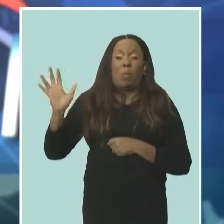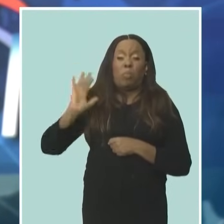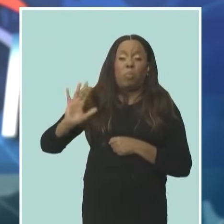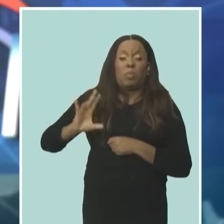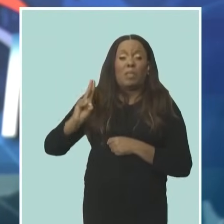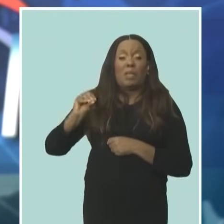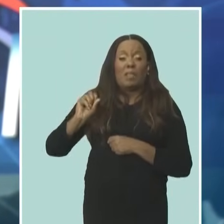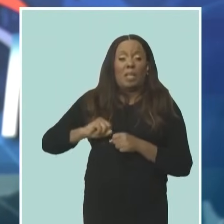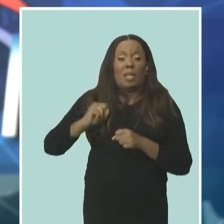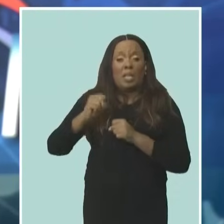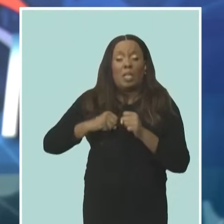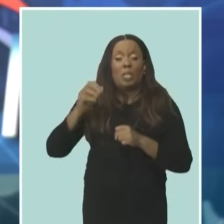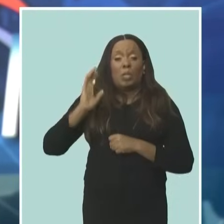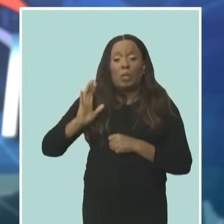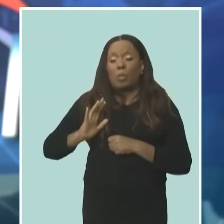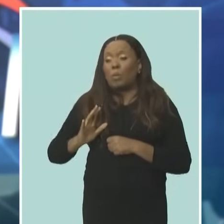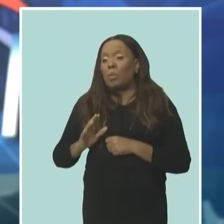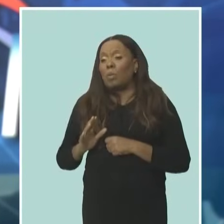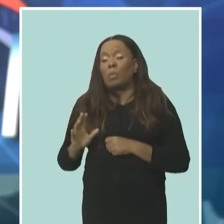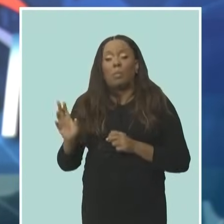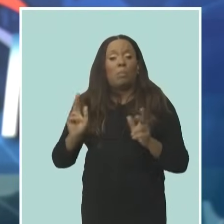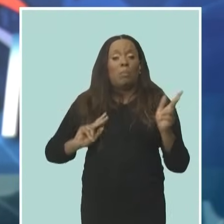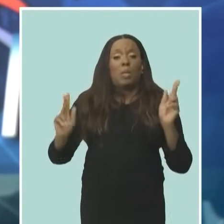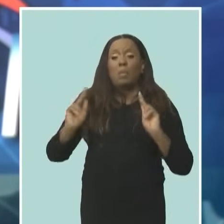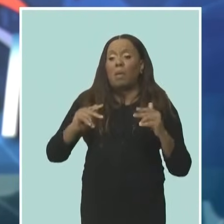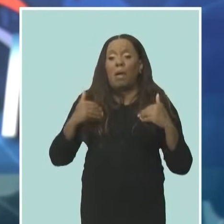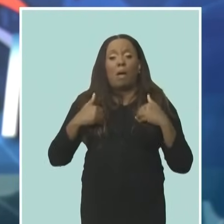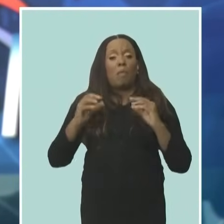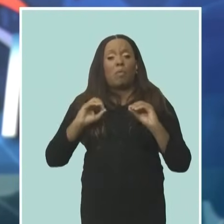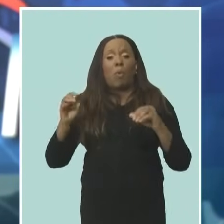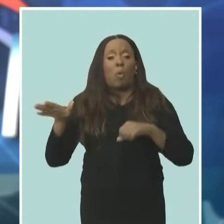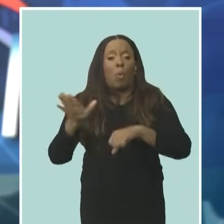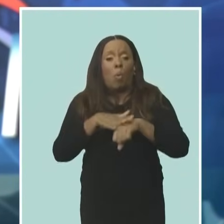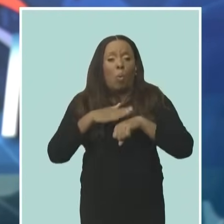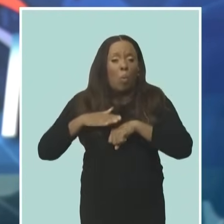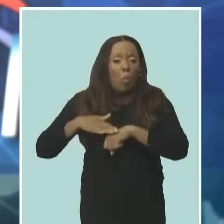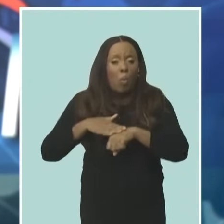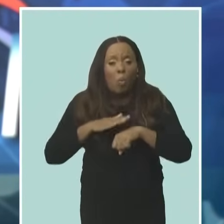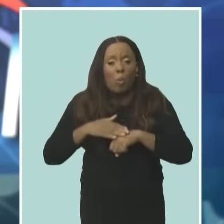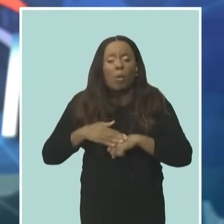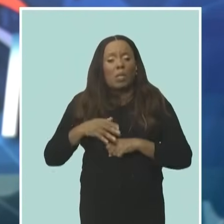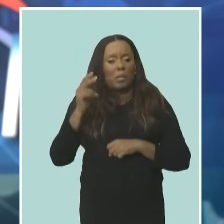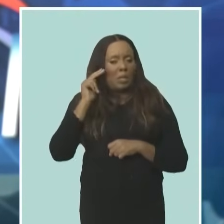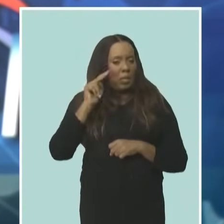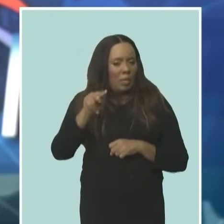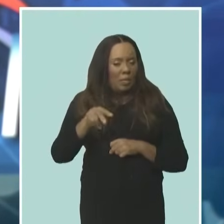Anesta Henry tells us the exhibition is one of the museum's community engagement initiatives.